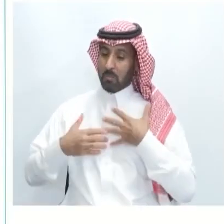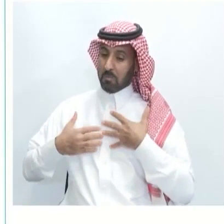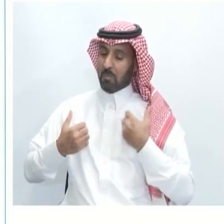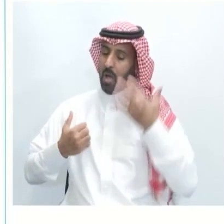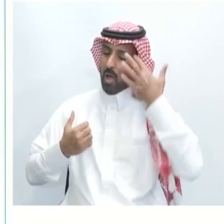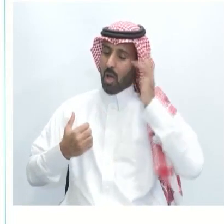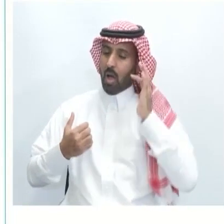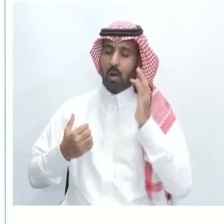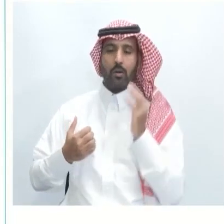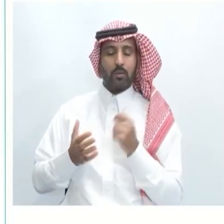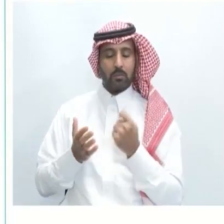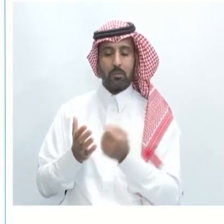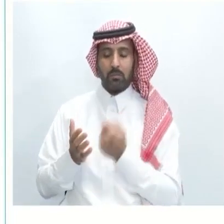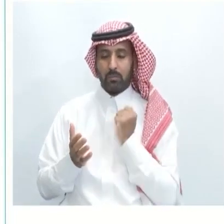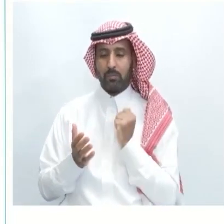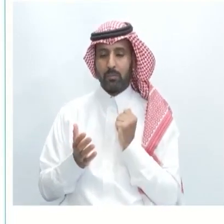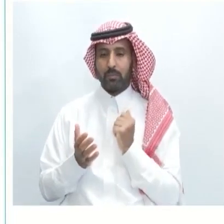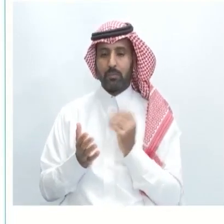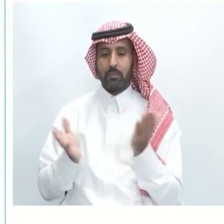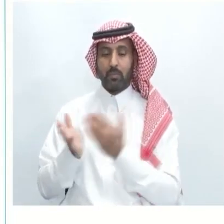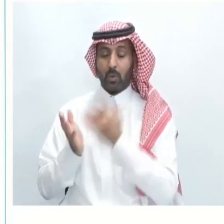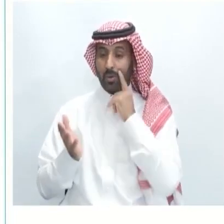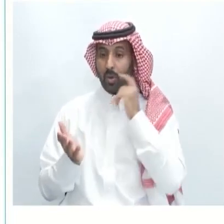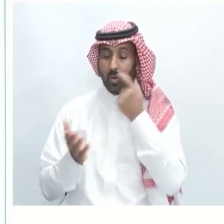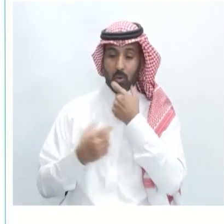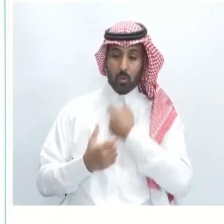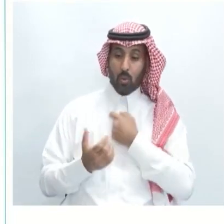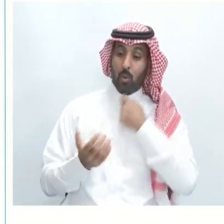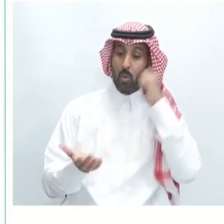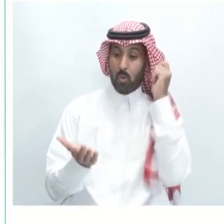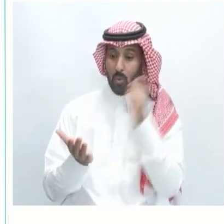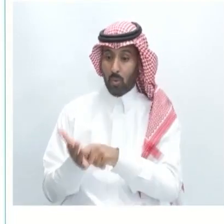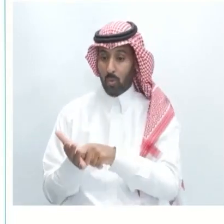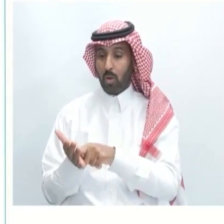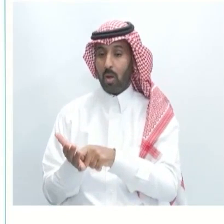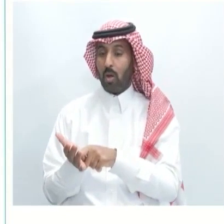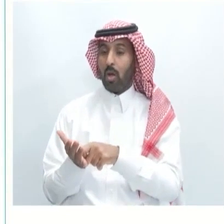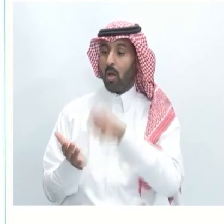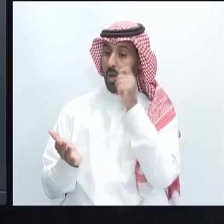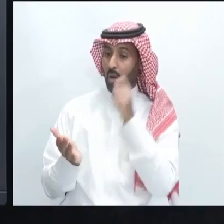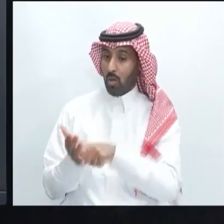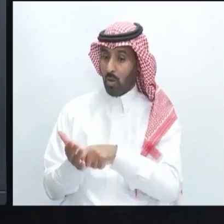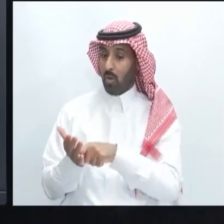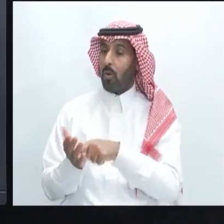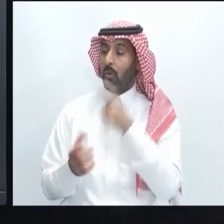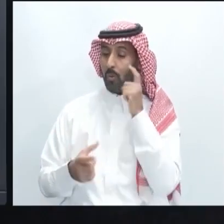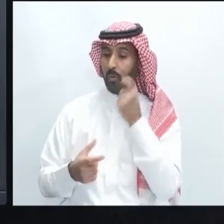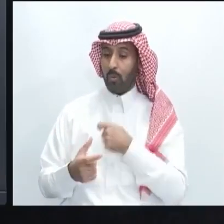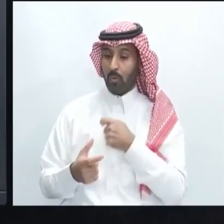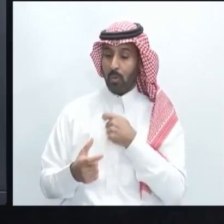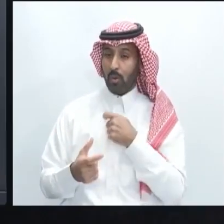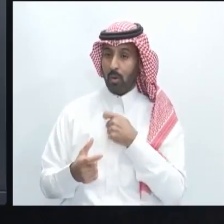also, yes, the majority are satisfied. Lawyers, lawyers who defend people in